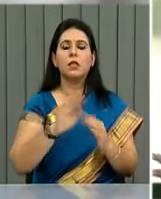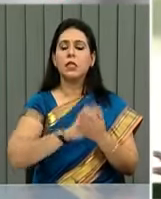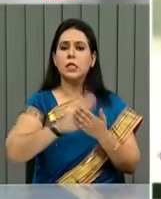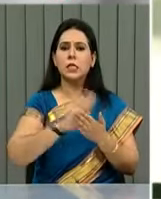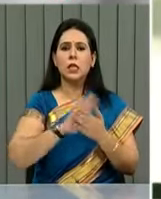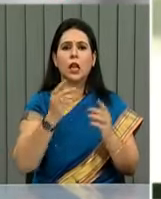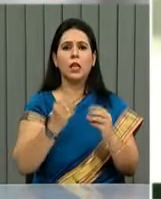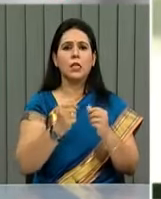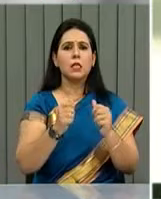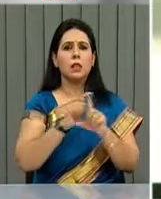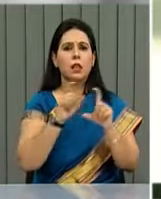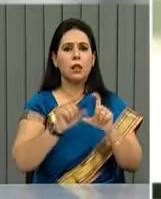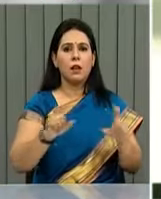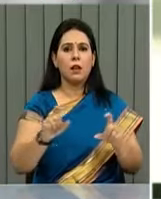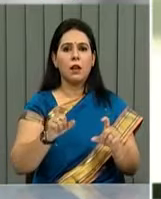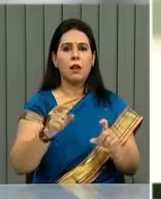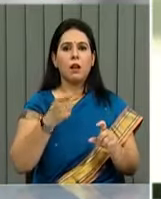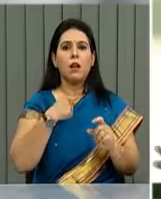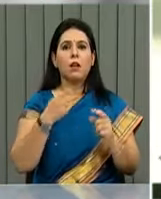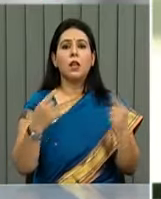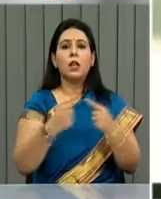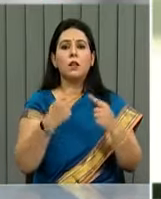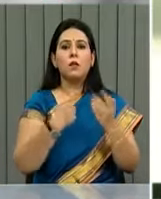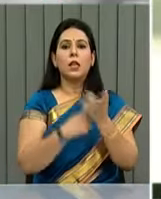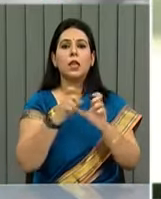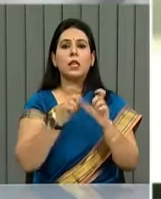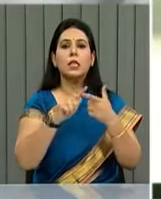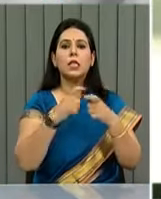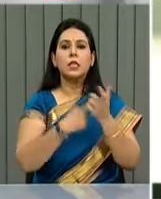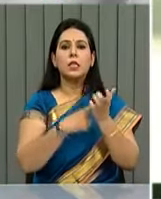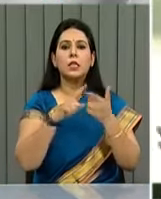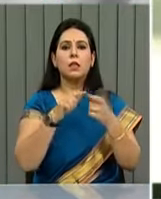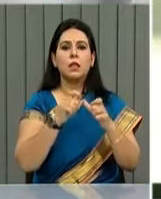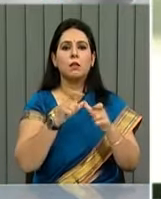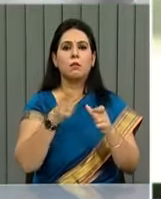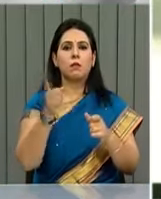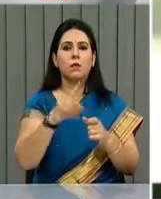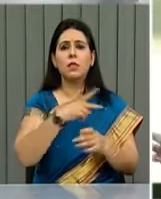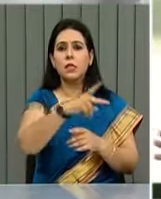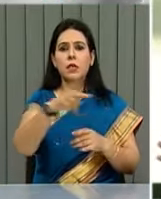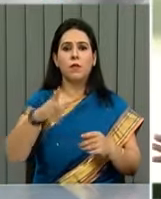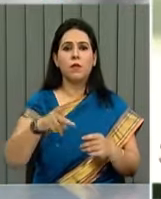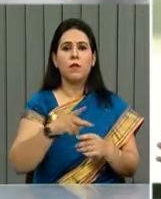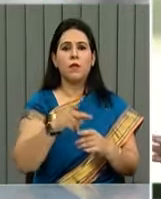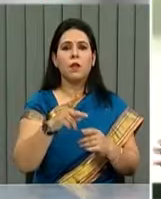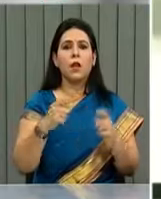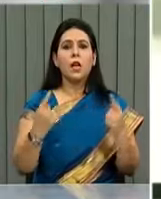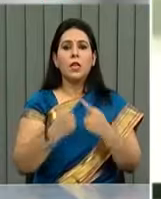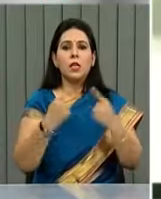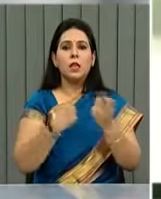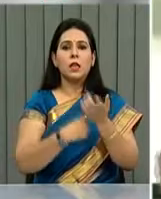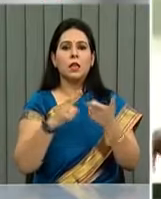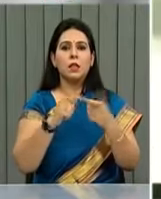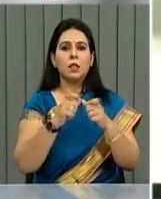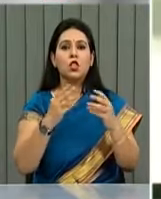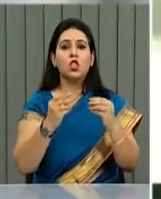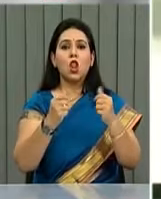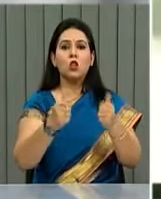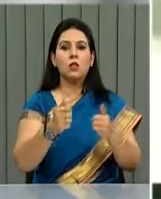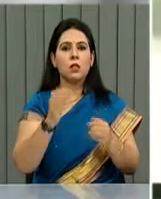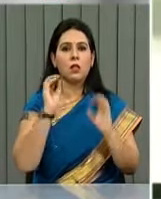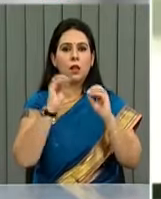simplicity. We must have a dispute redressal. In fact, I have come out with several dispute redressal